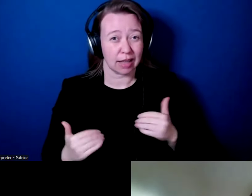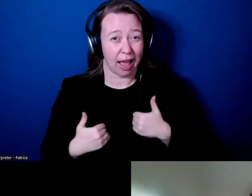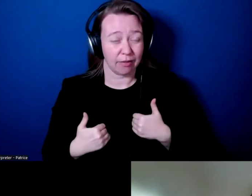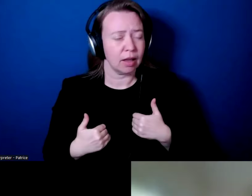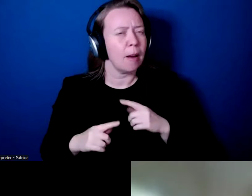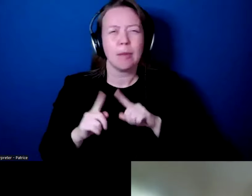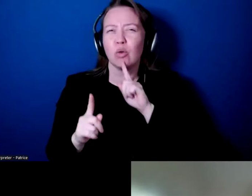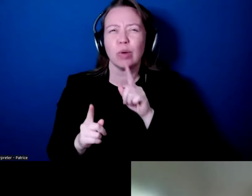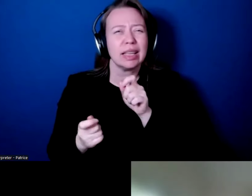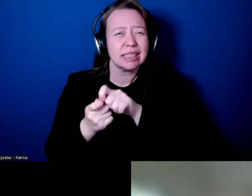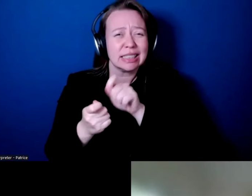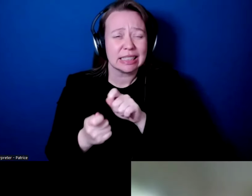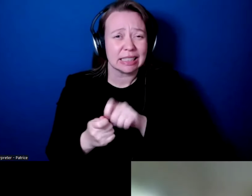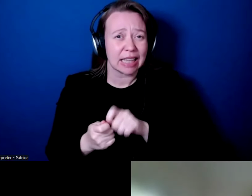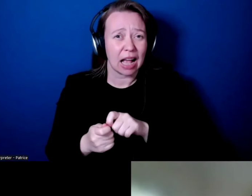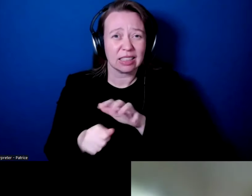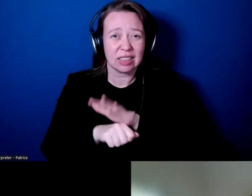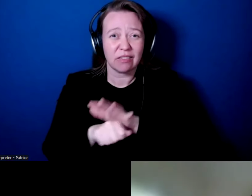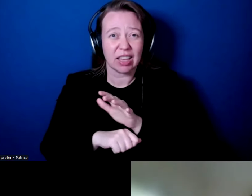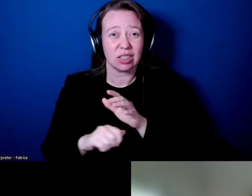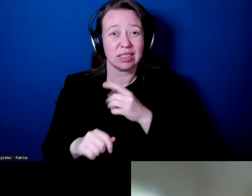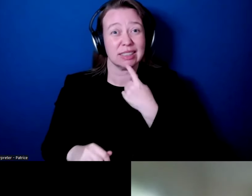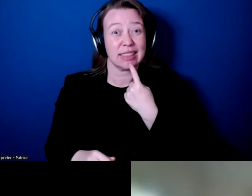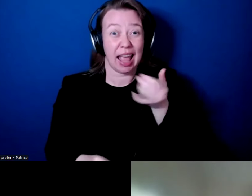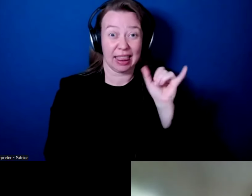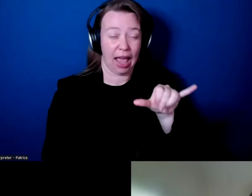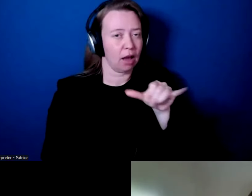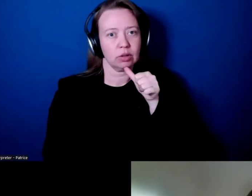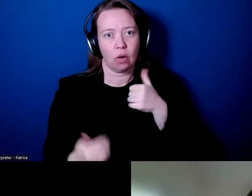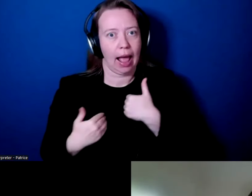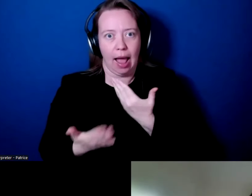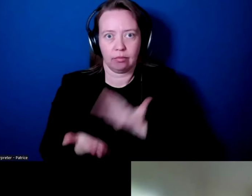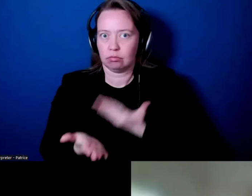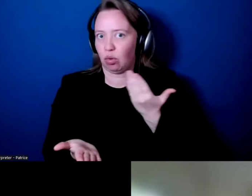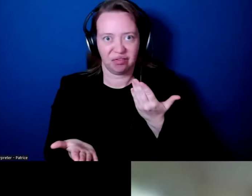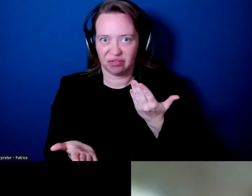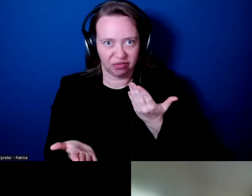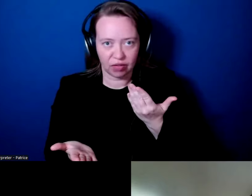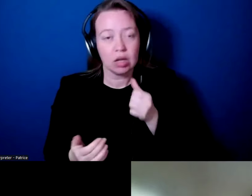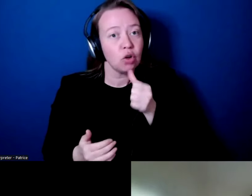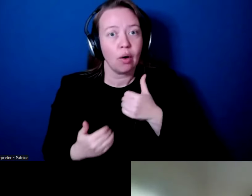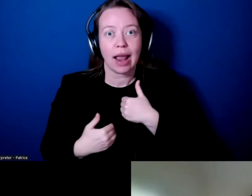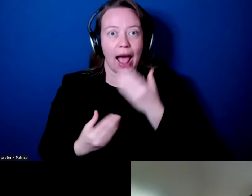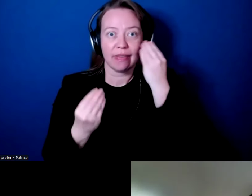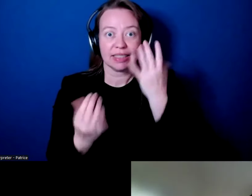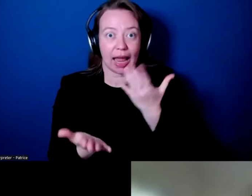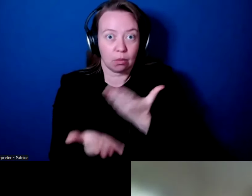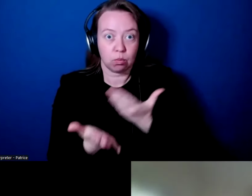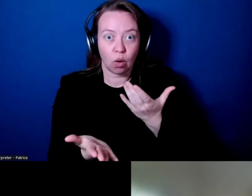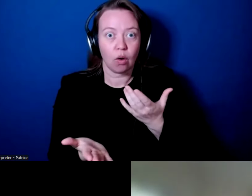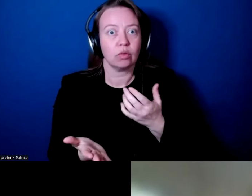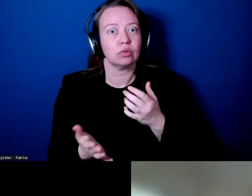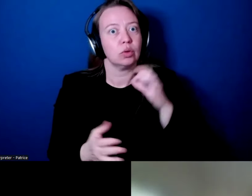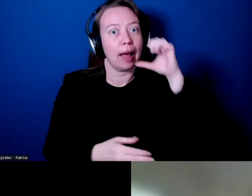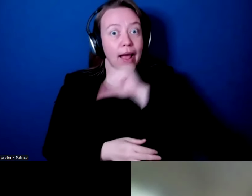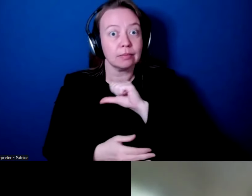sufficient details to quantify that workforce shortage. We don't have the data that allows us to actually estimate what is